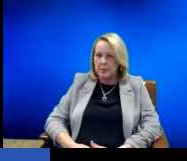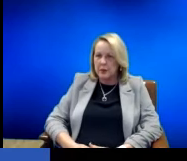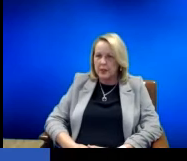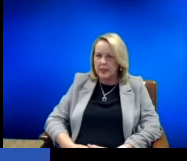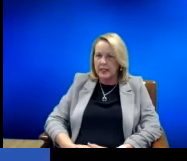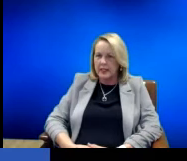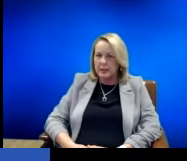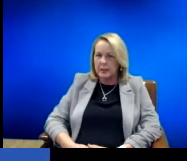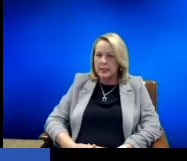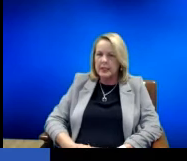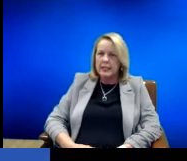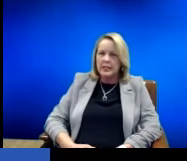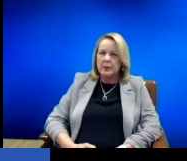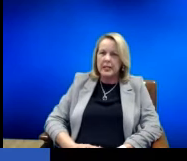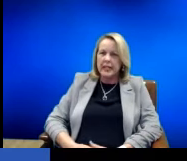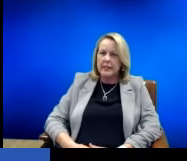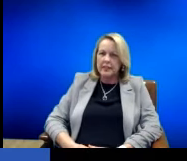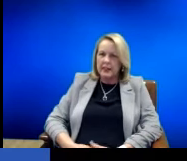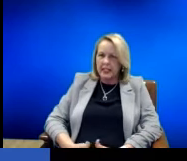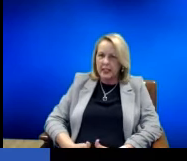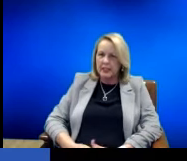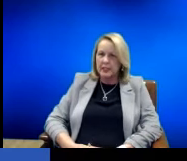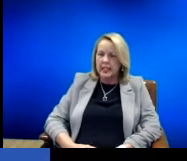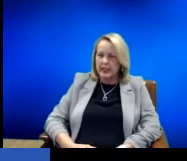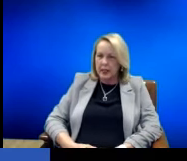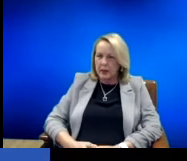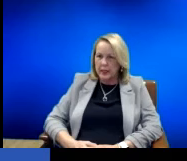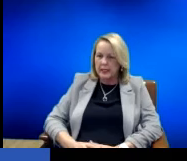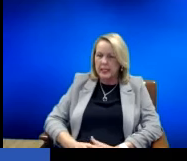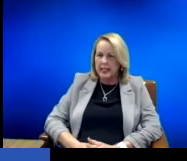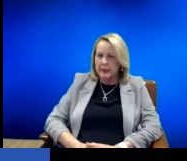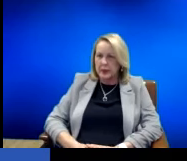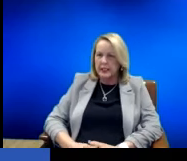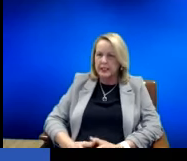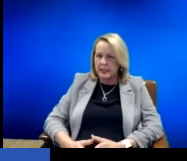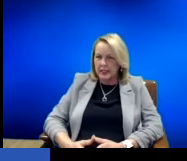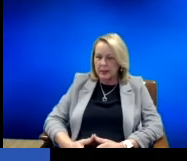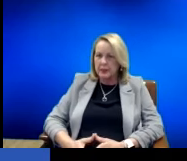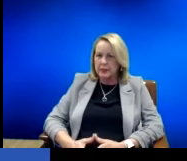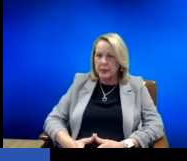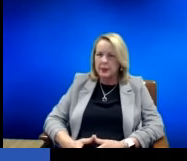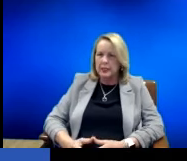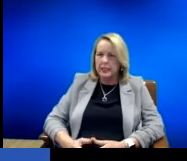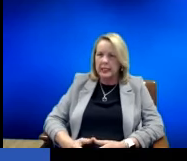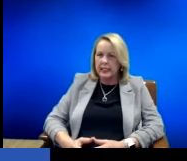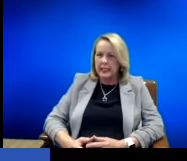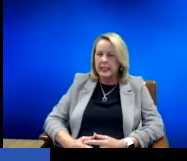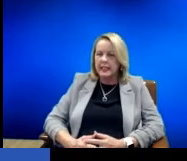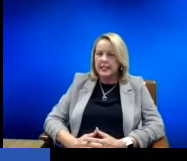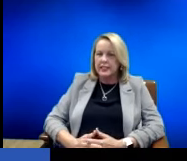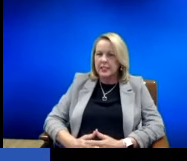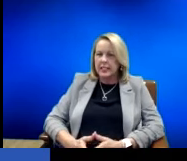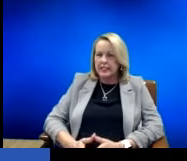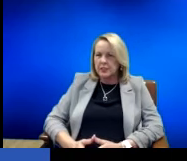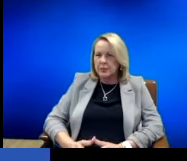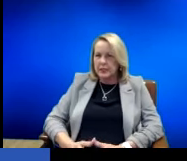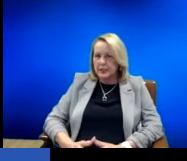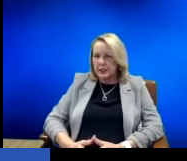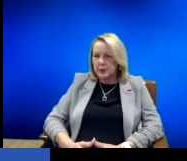very important document. We have FAQs out on our website of questions that we frequently get. There's